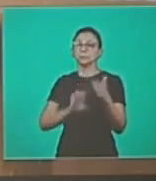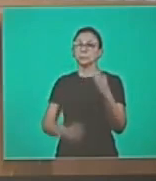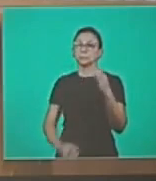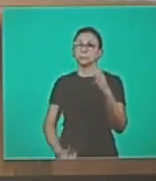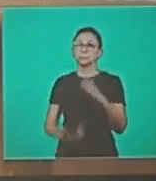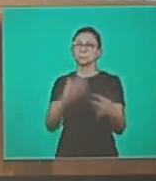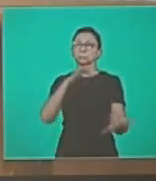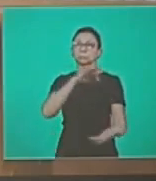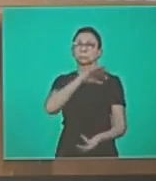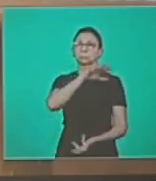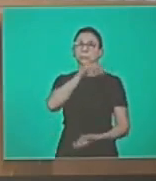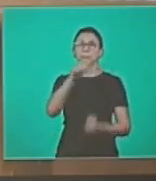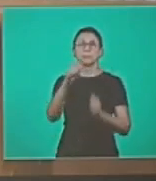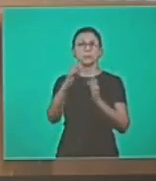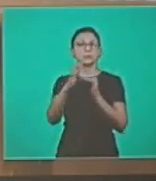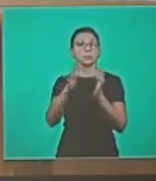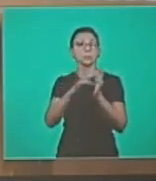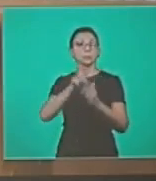formed,